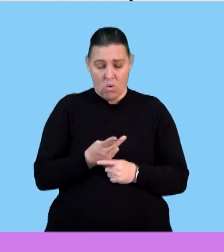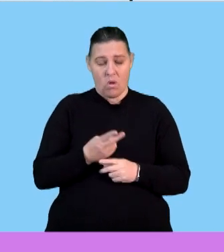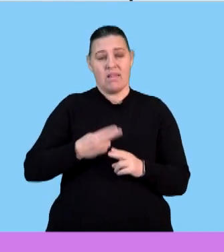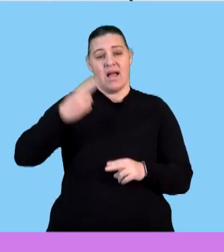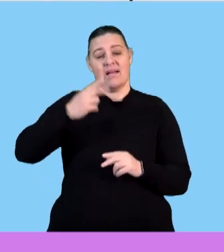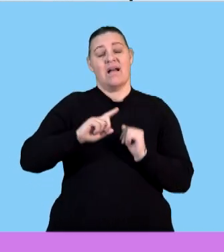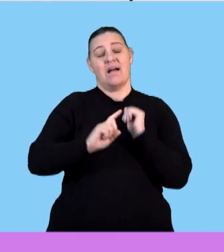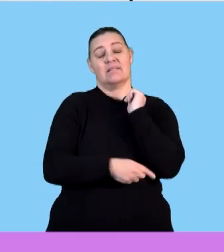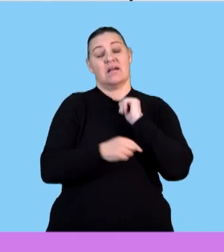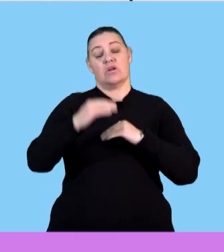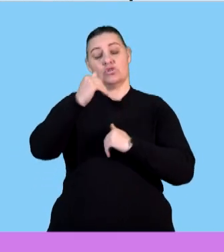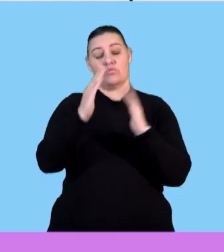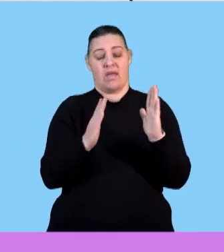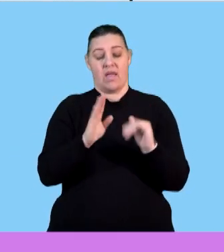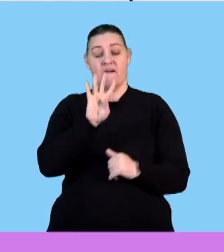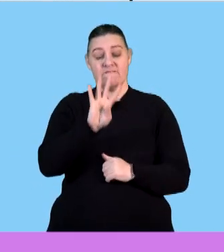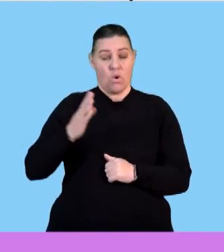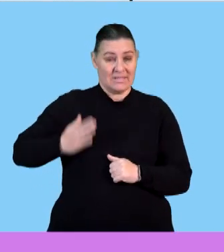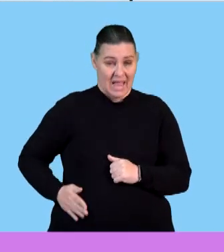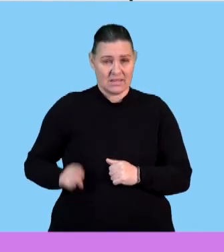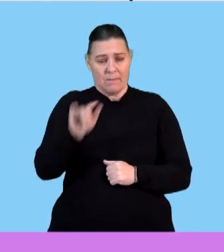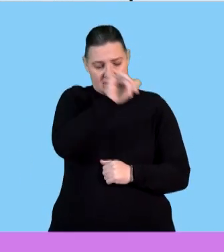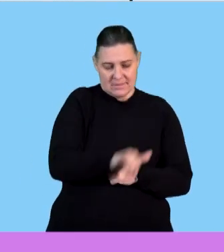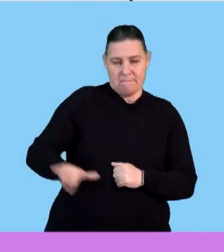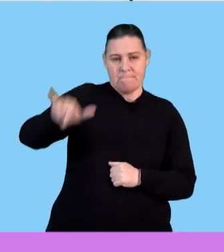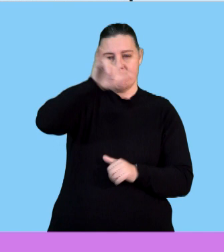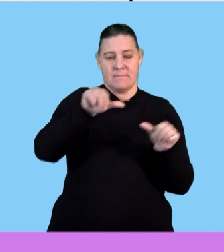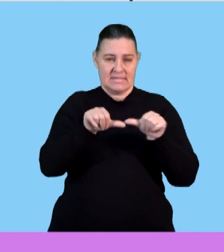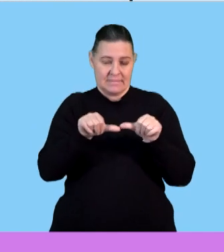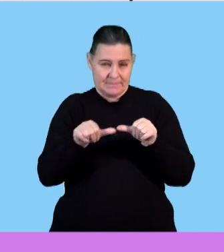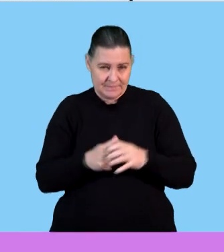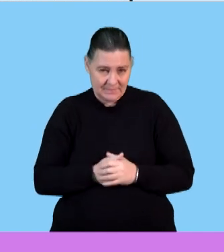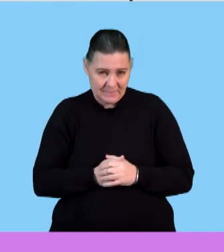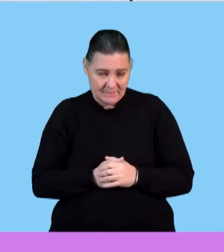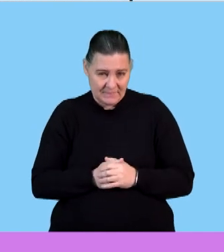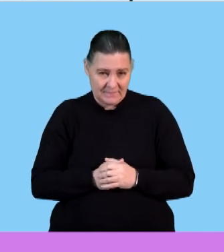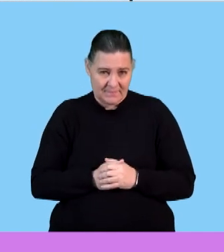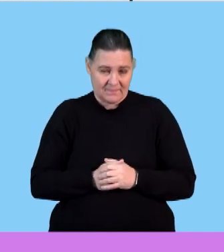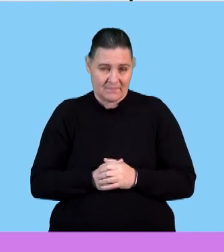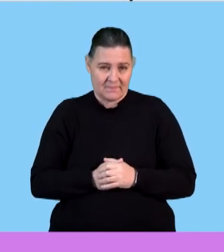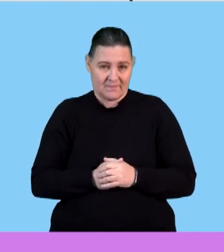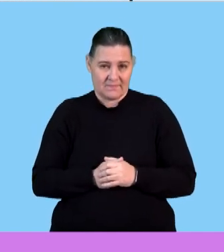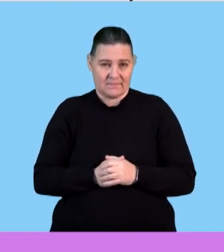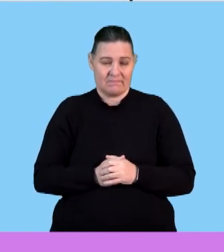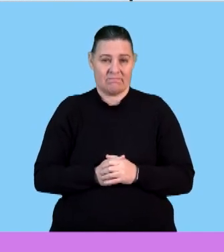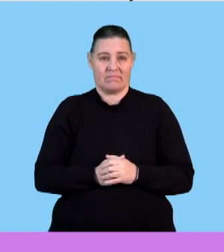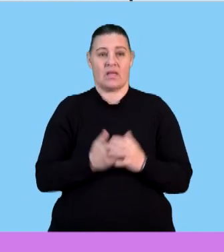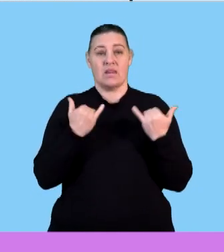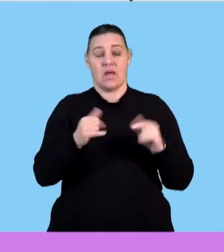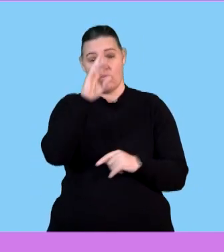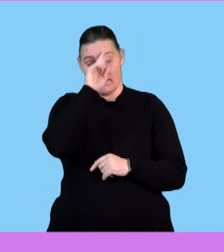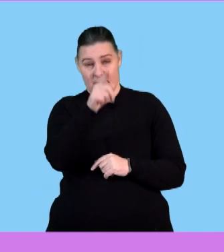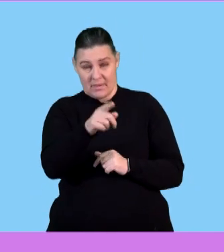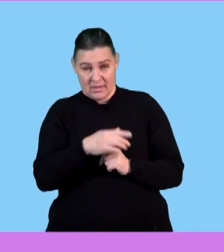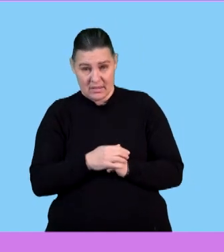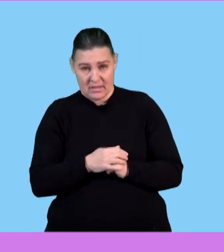And finally, the square, a four-sided shape where all four sides are equal. Right.